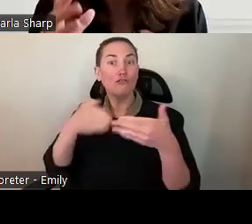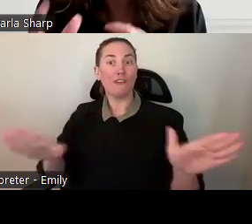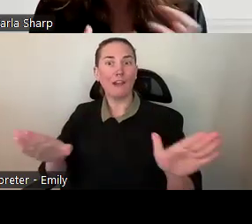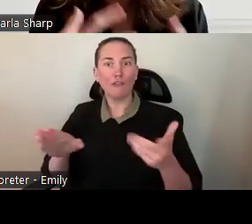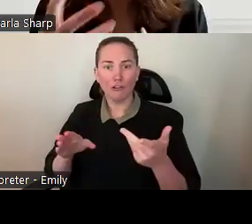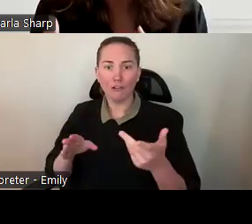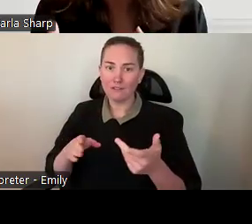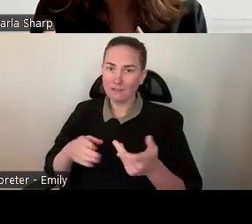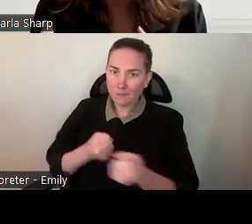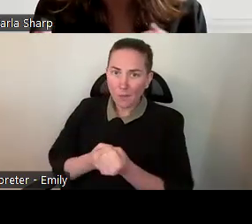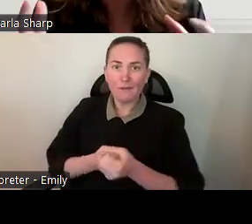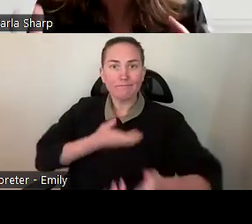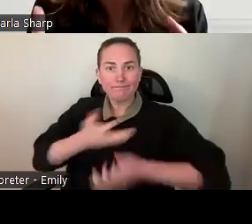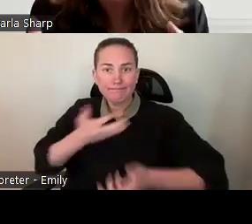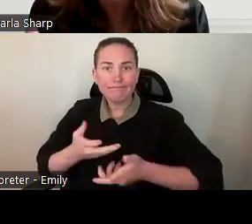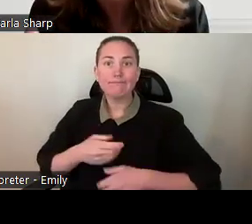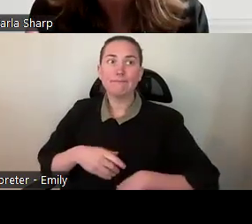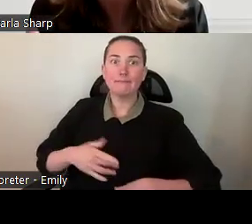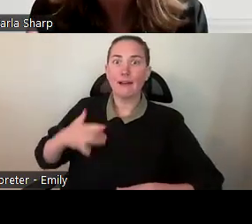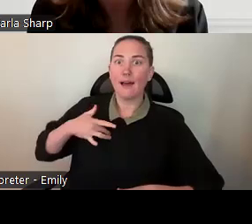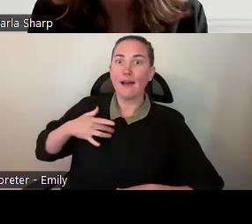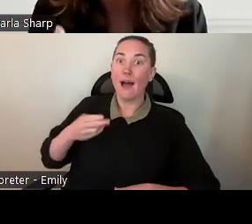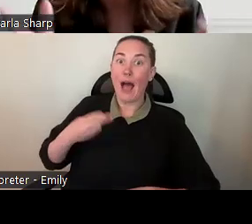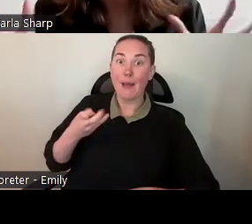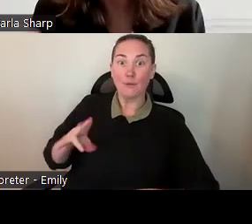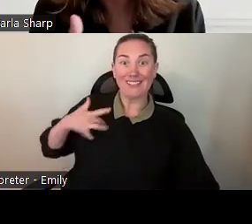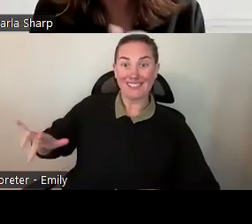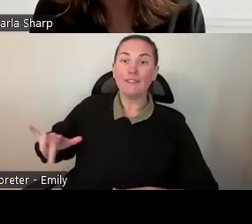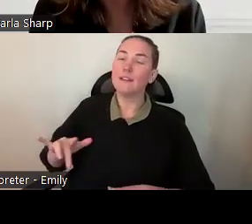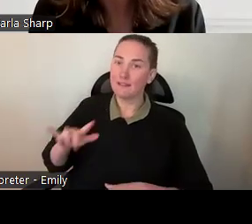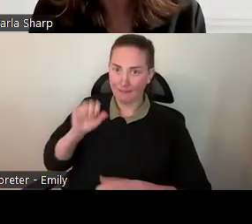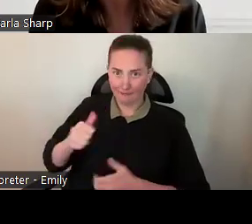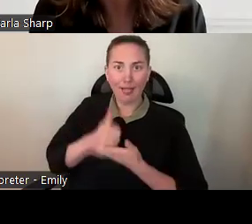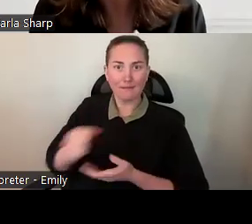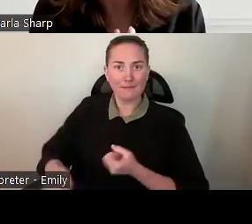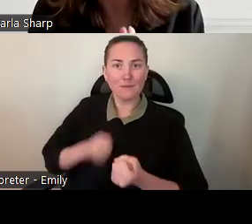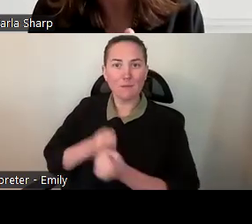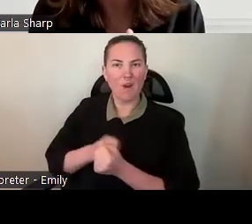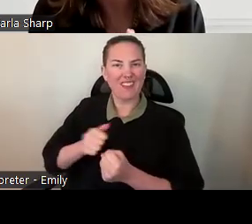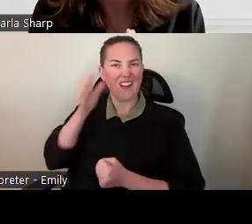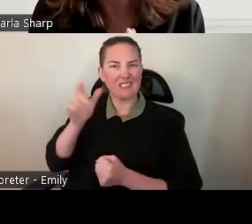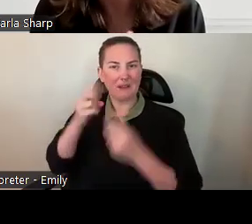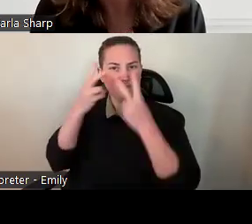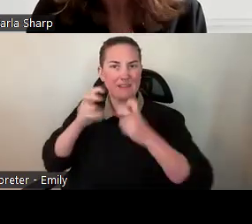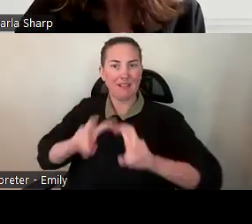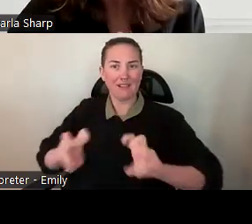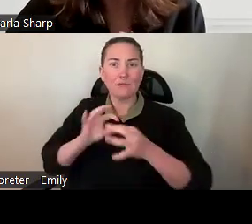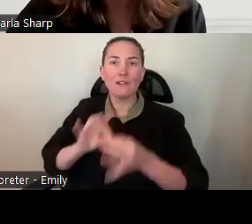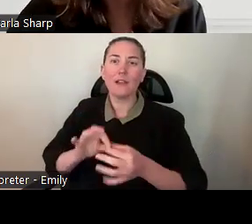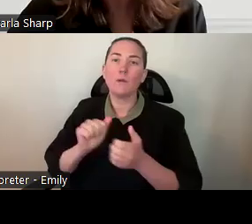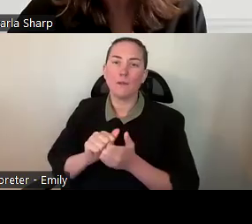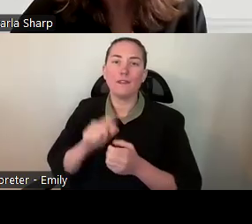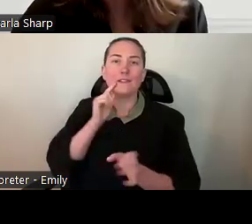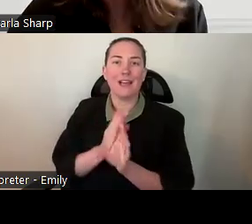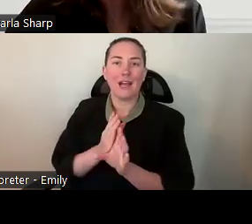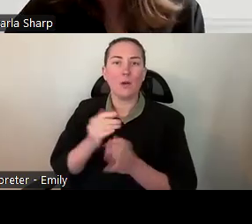supporting interpersonal hypersensitivity is also very well geared to supporting mentalizing in psychotherapy. So that